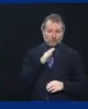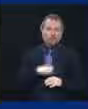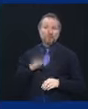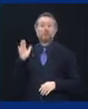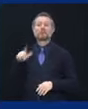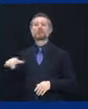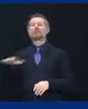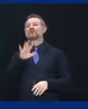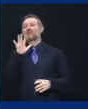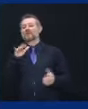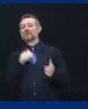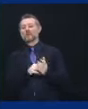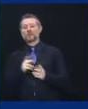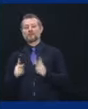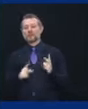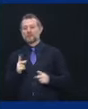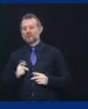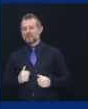vaccine. It's about